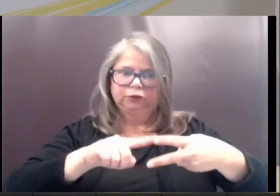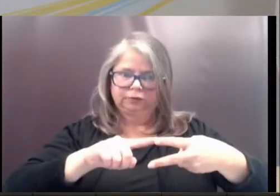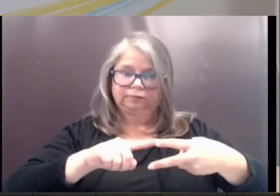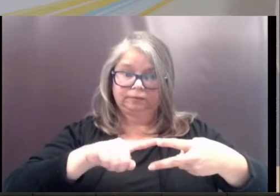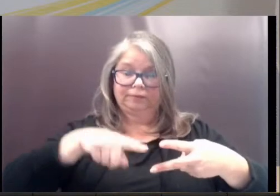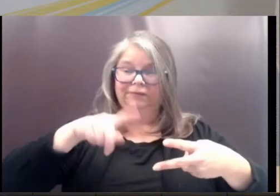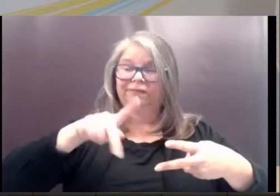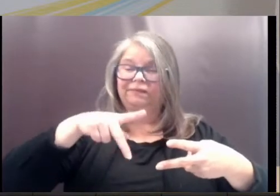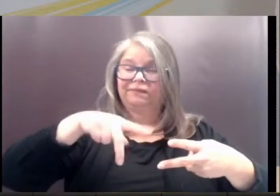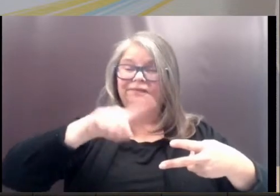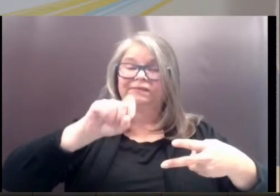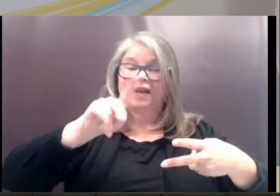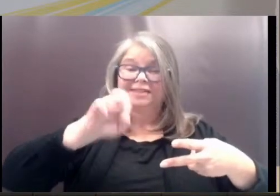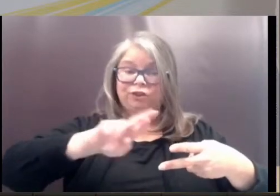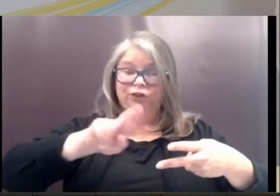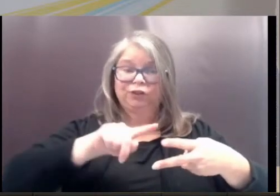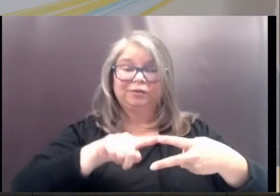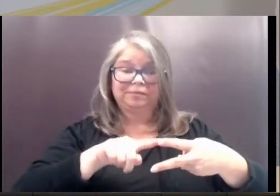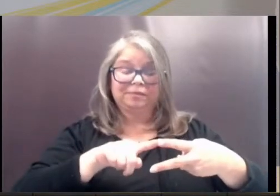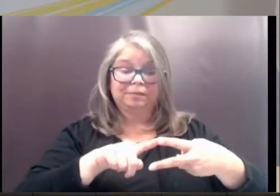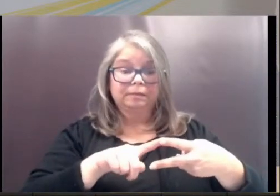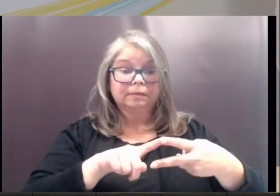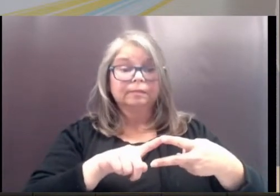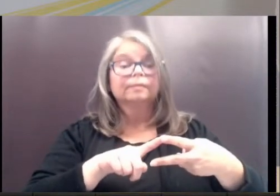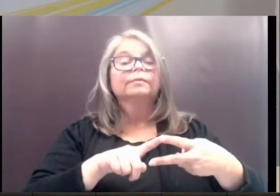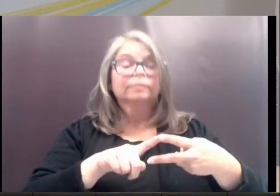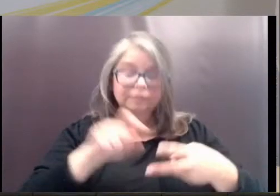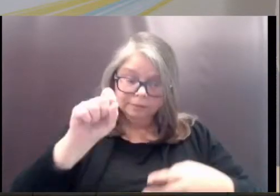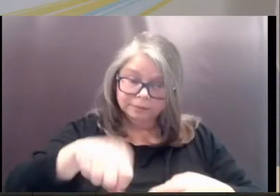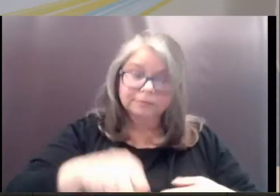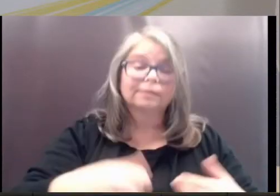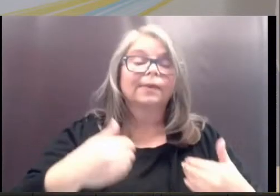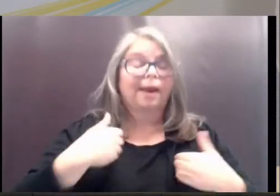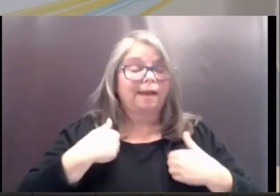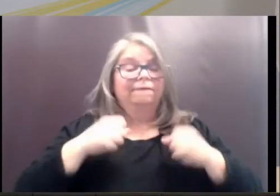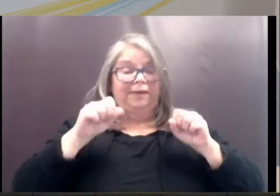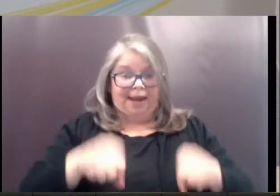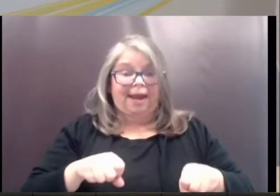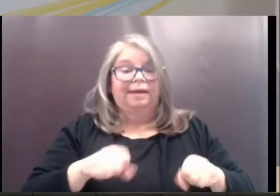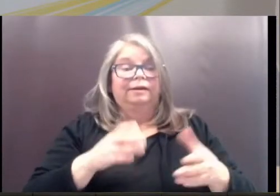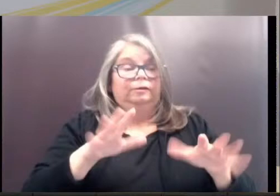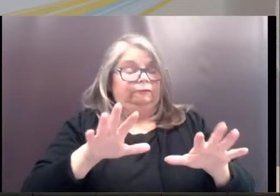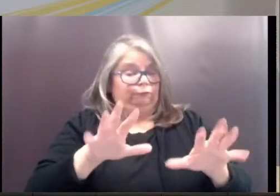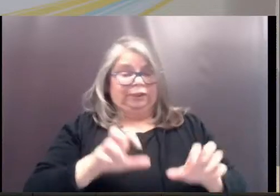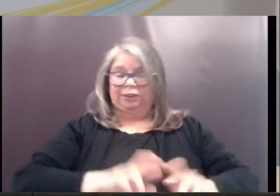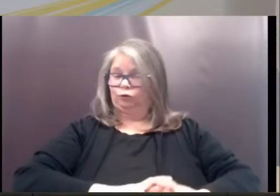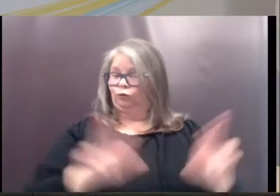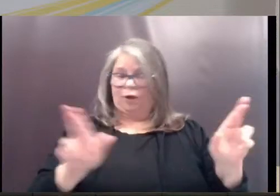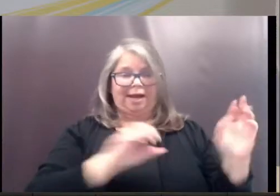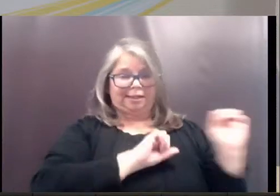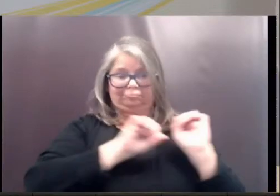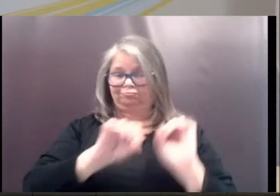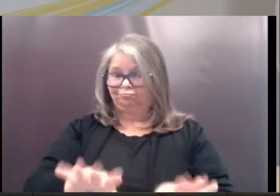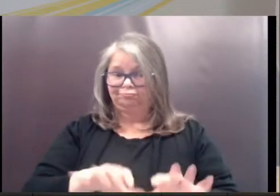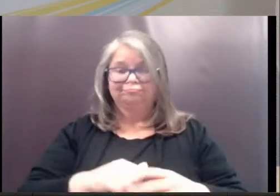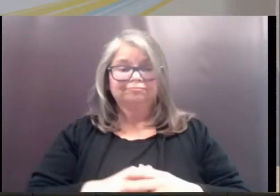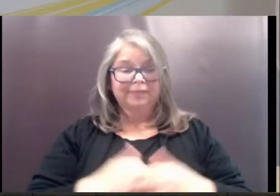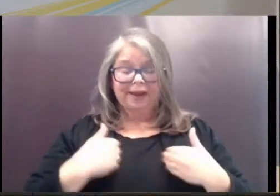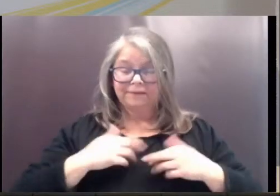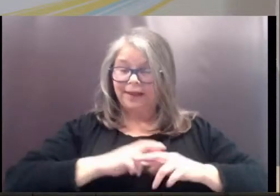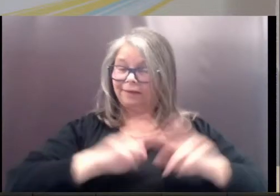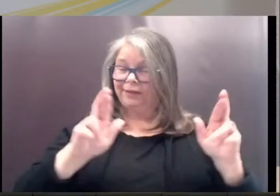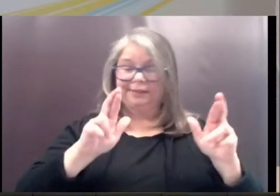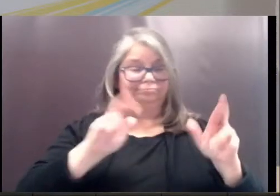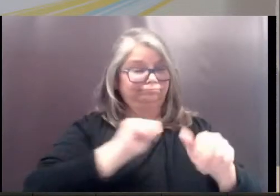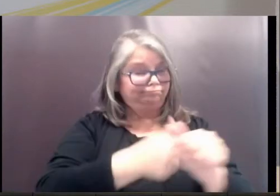We do have the capacity. We have the freezers ready. We have the supplies. And we have to remember, too, we